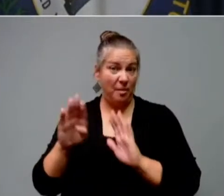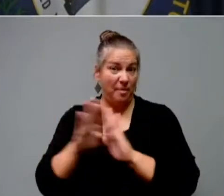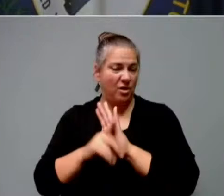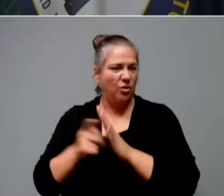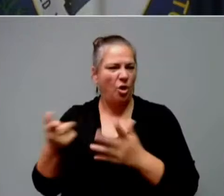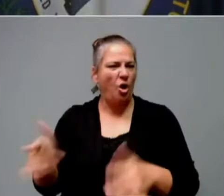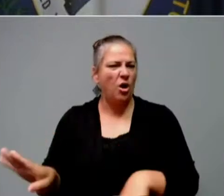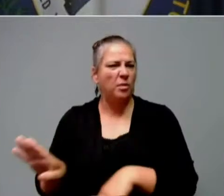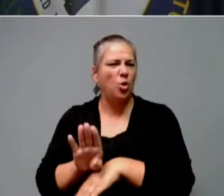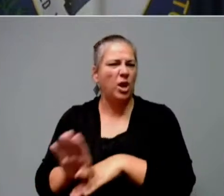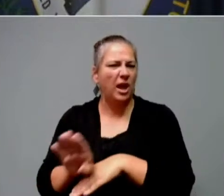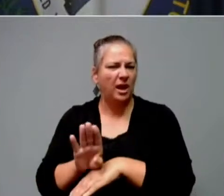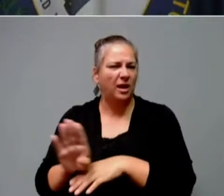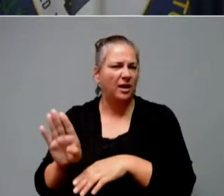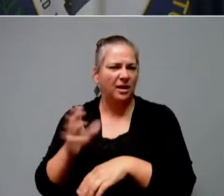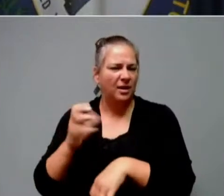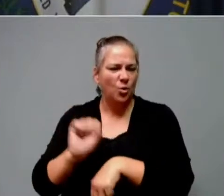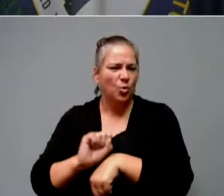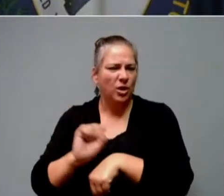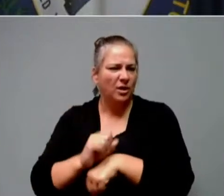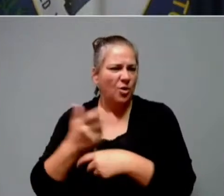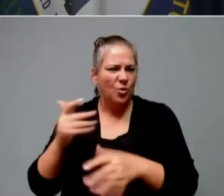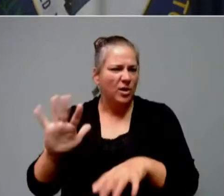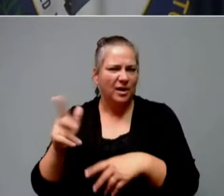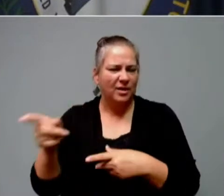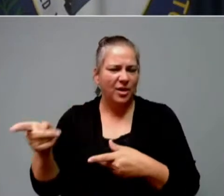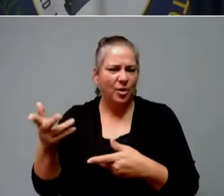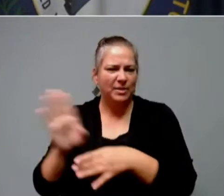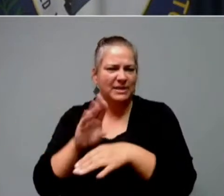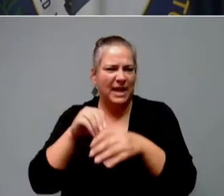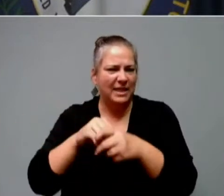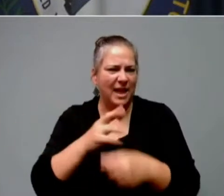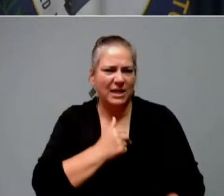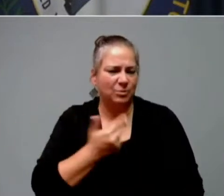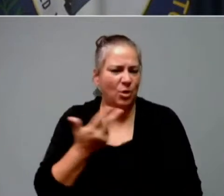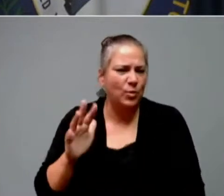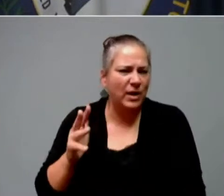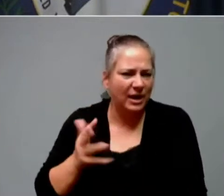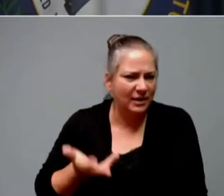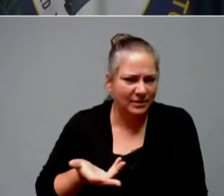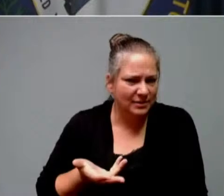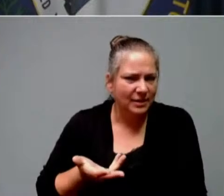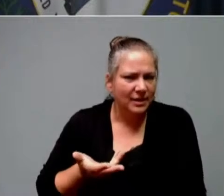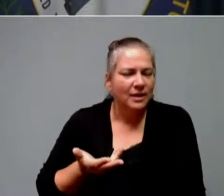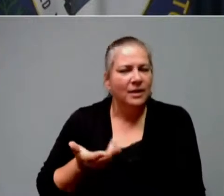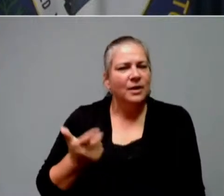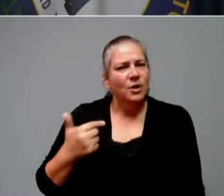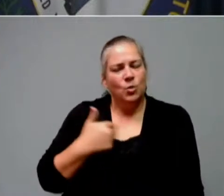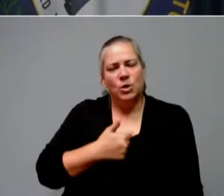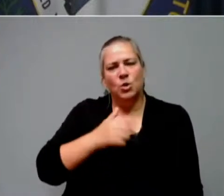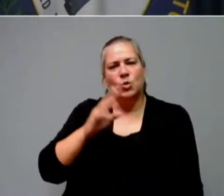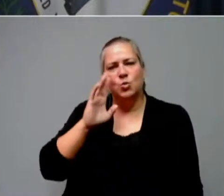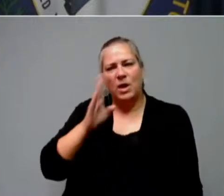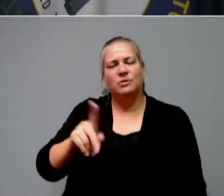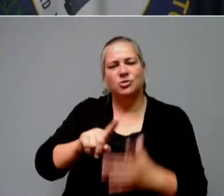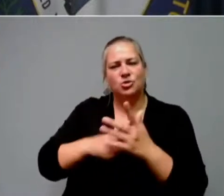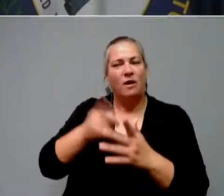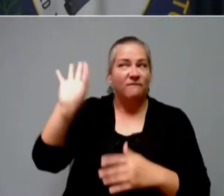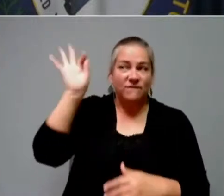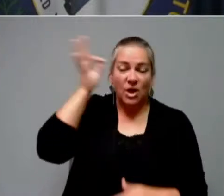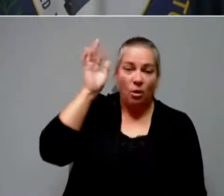one of these systems and at one of these hospitals. We are going to start conversations with the federal government,